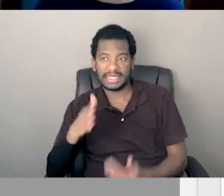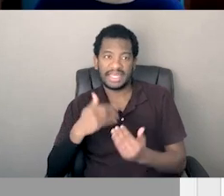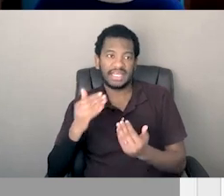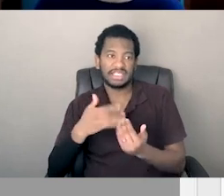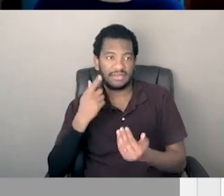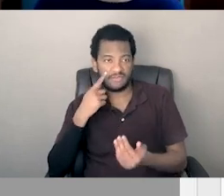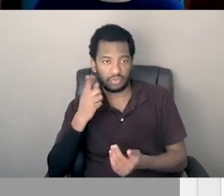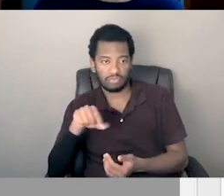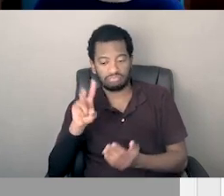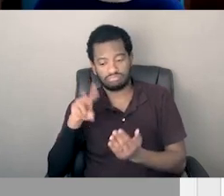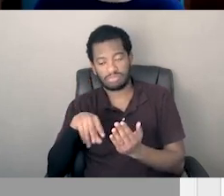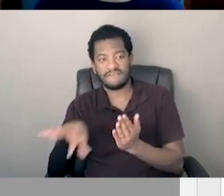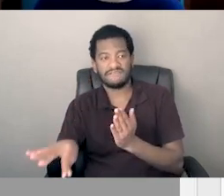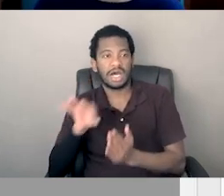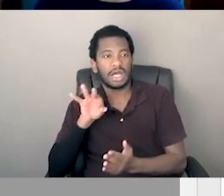And